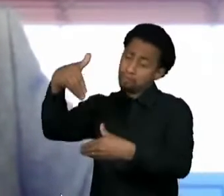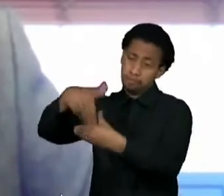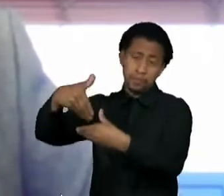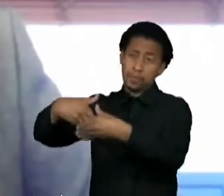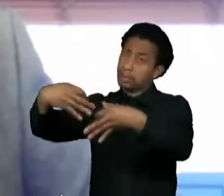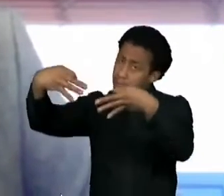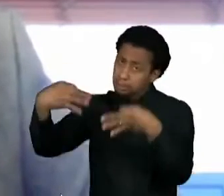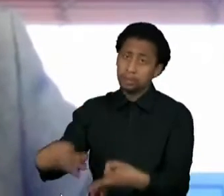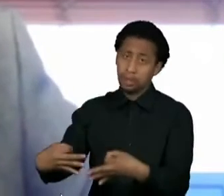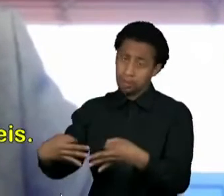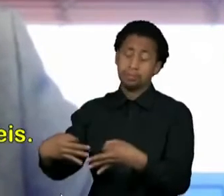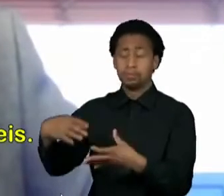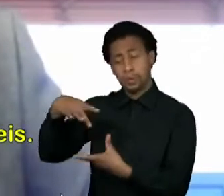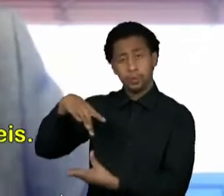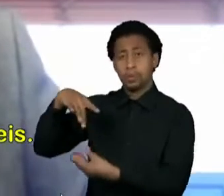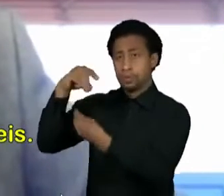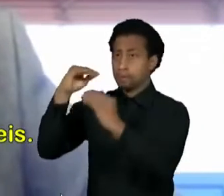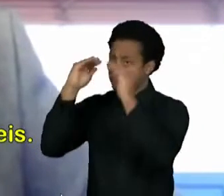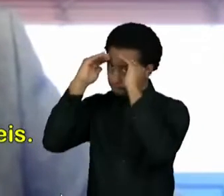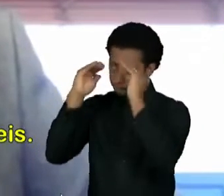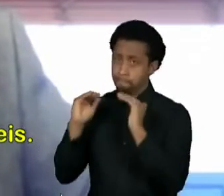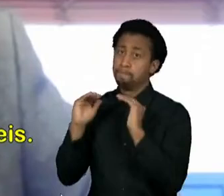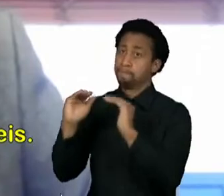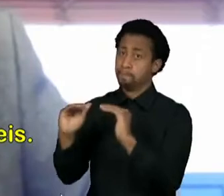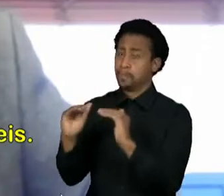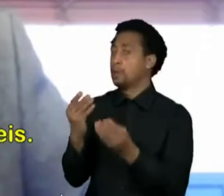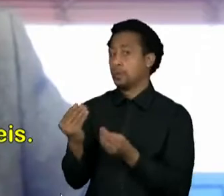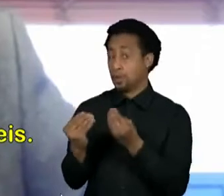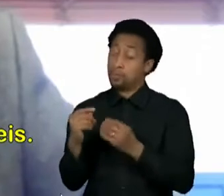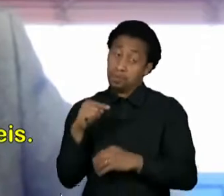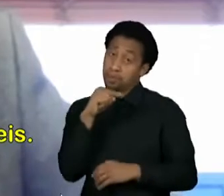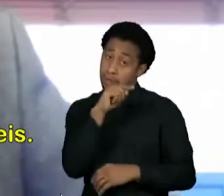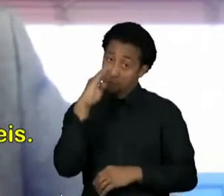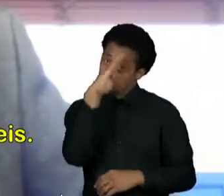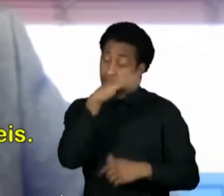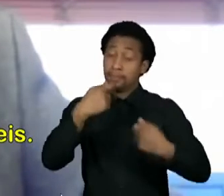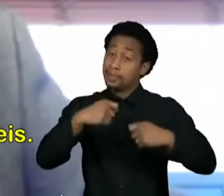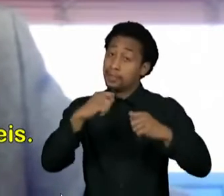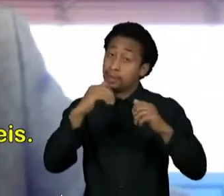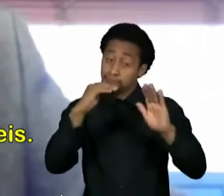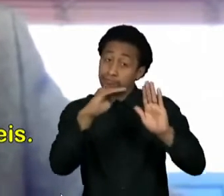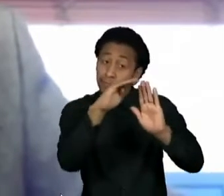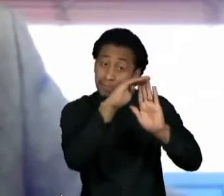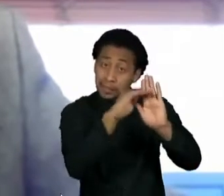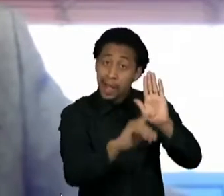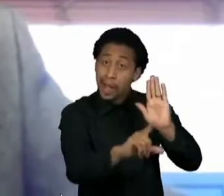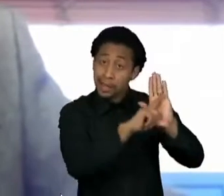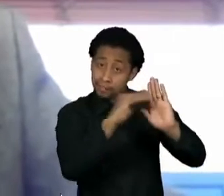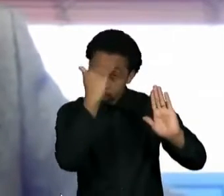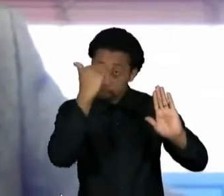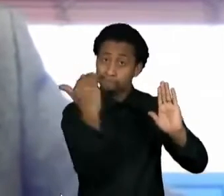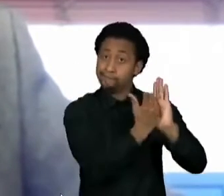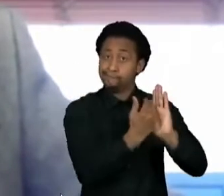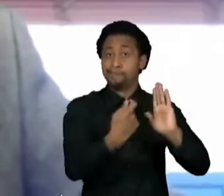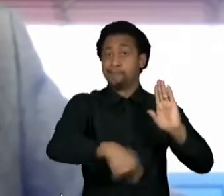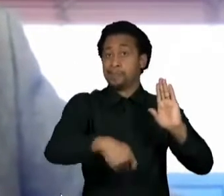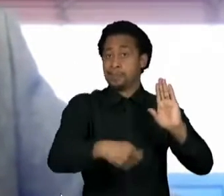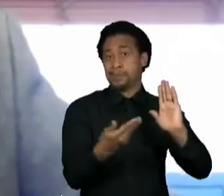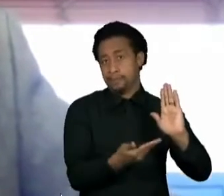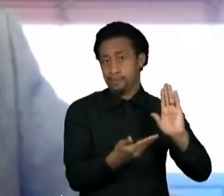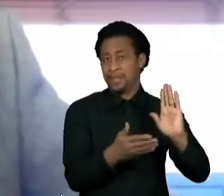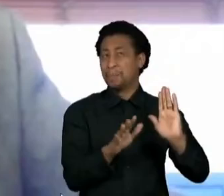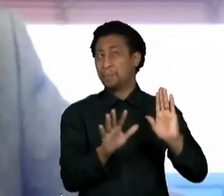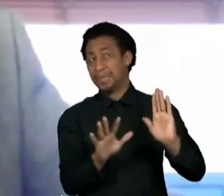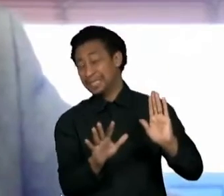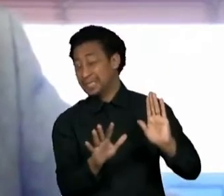in a democratic election, in which case he will have to serve a second term. That